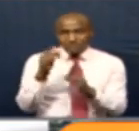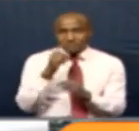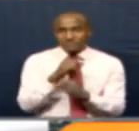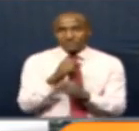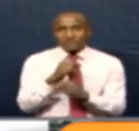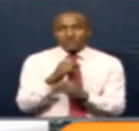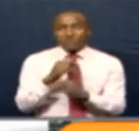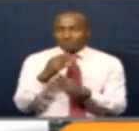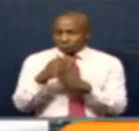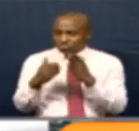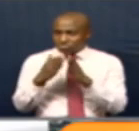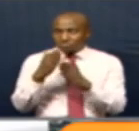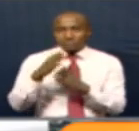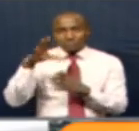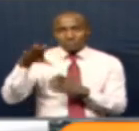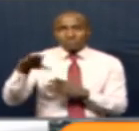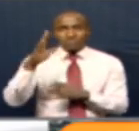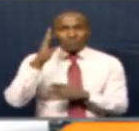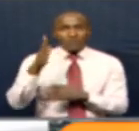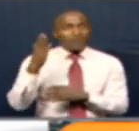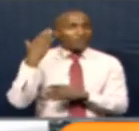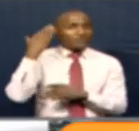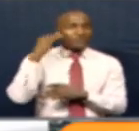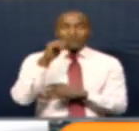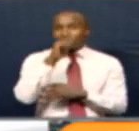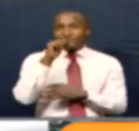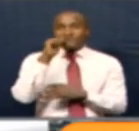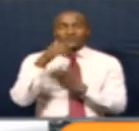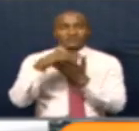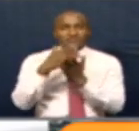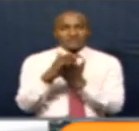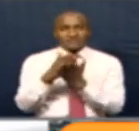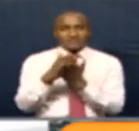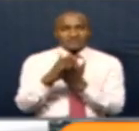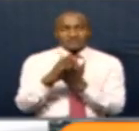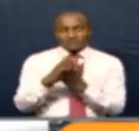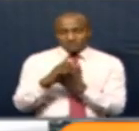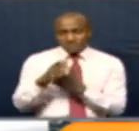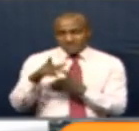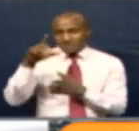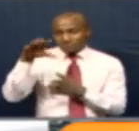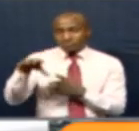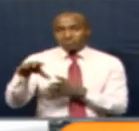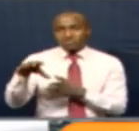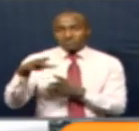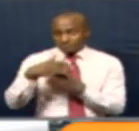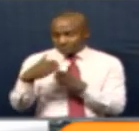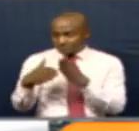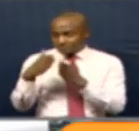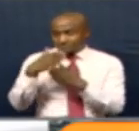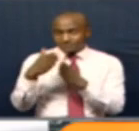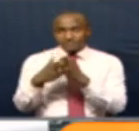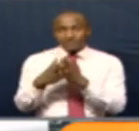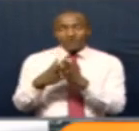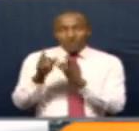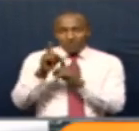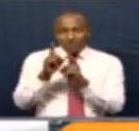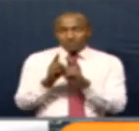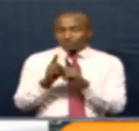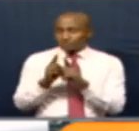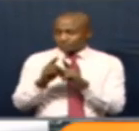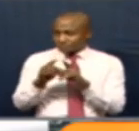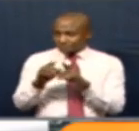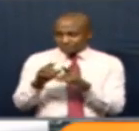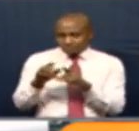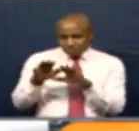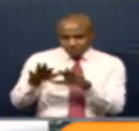the infrastructure, because in the past, the private sector puts the infrastructure. But if you put the private sector puts the infrastructure, they also lay a margin or